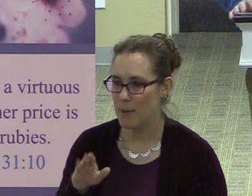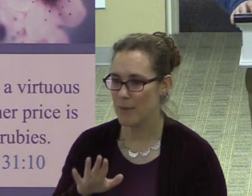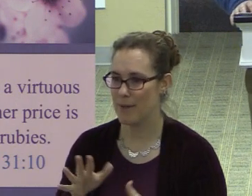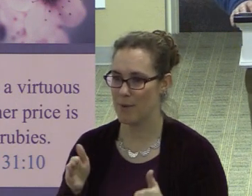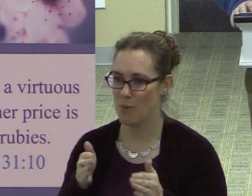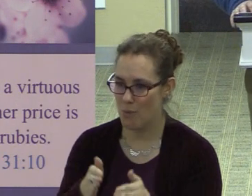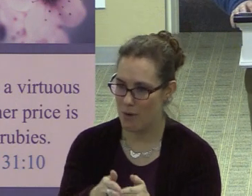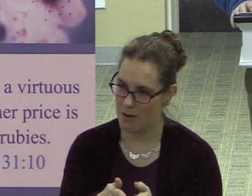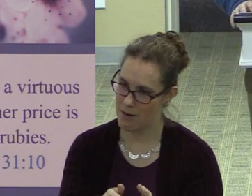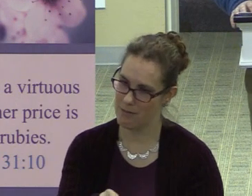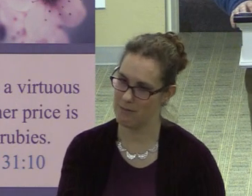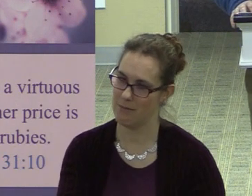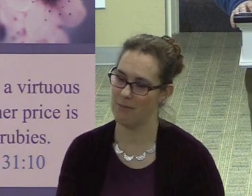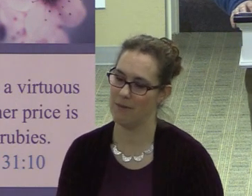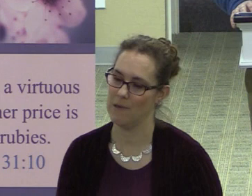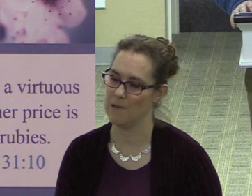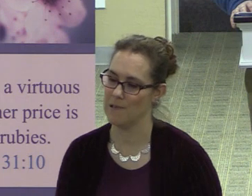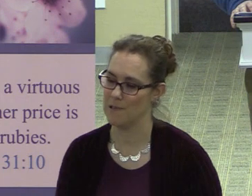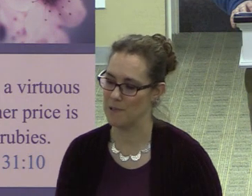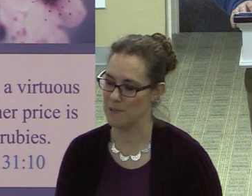corner.